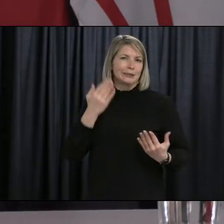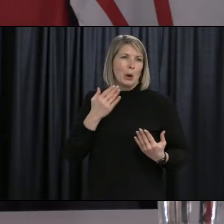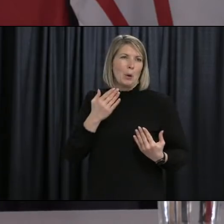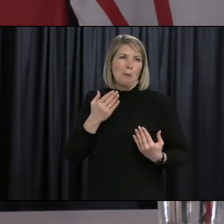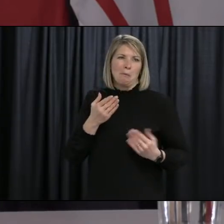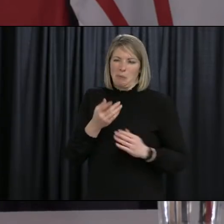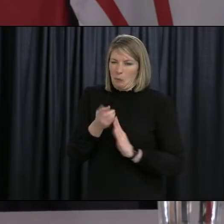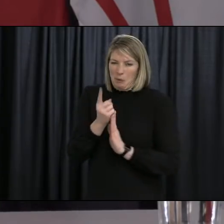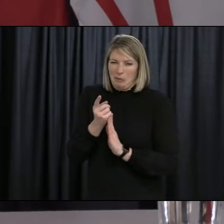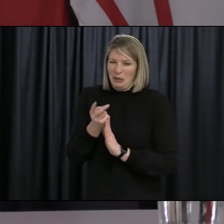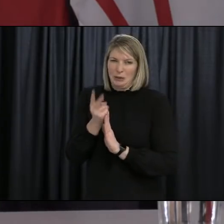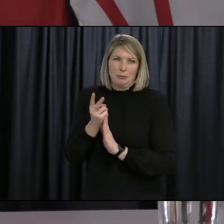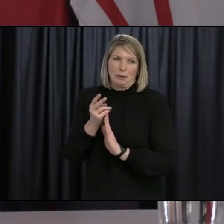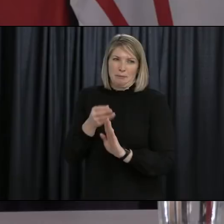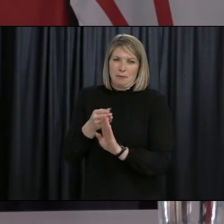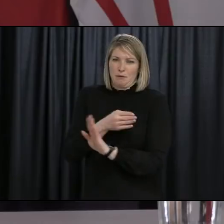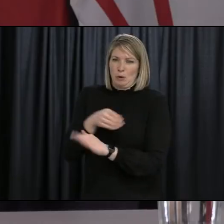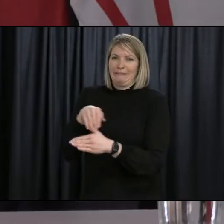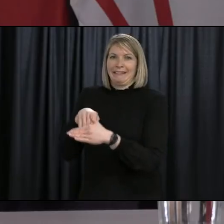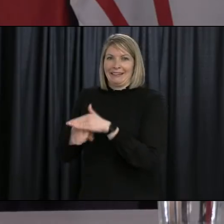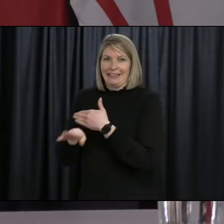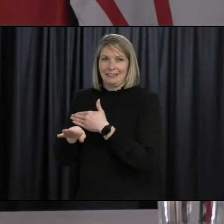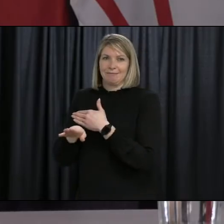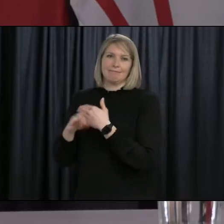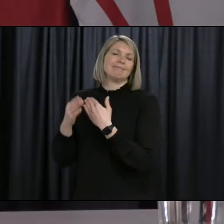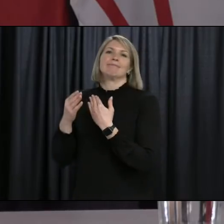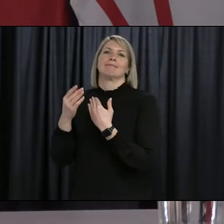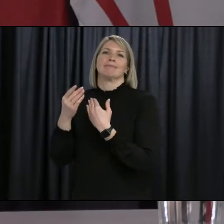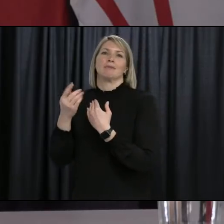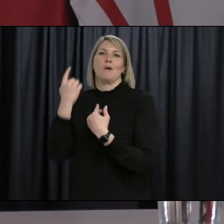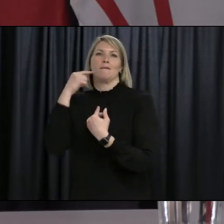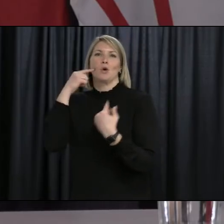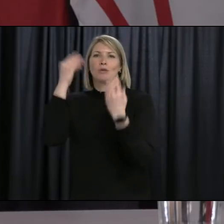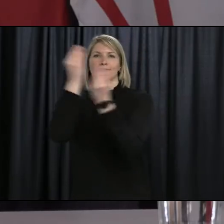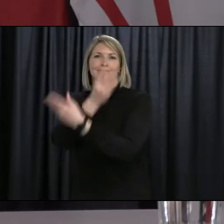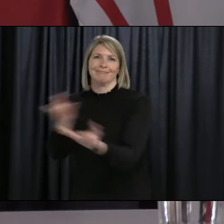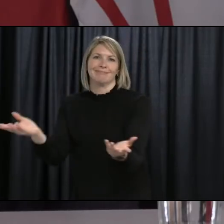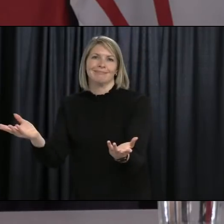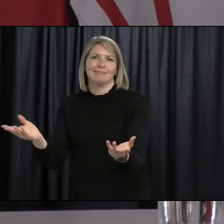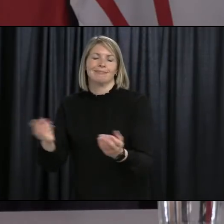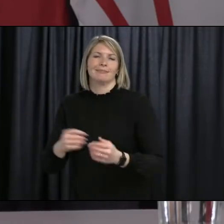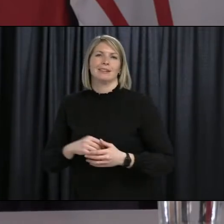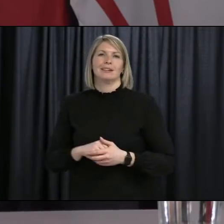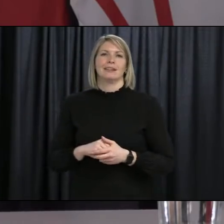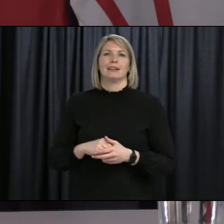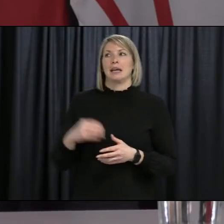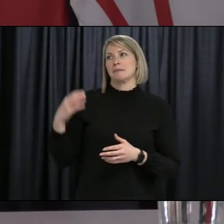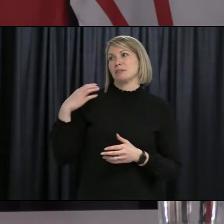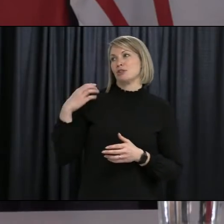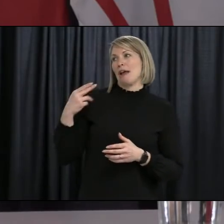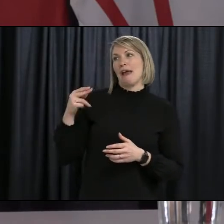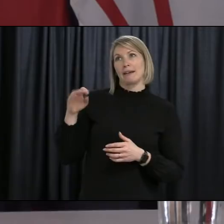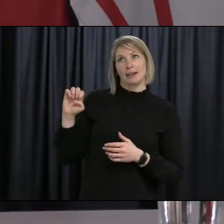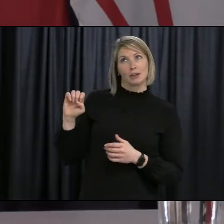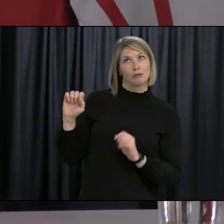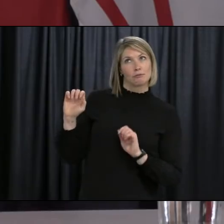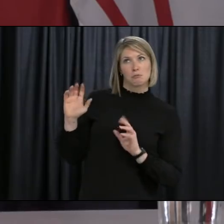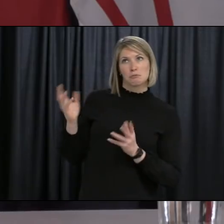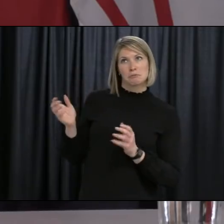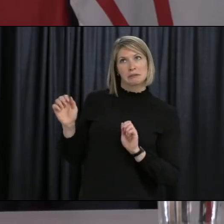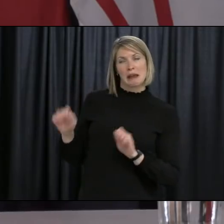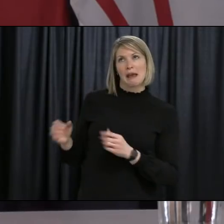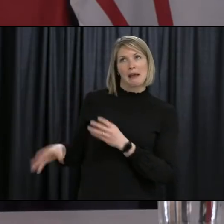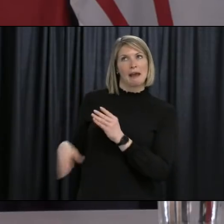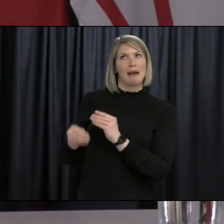room here a couple of minutes ago. So my understanding, and Minister Haggie, you can chime in here, but